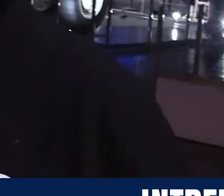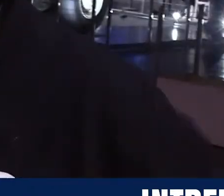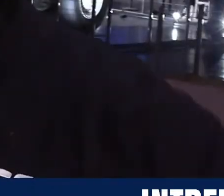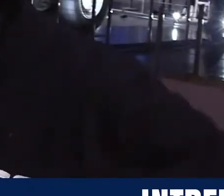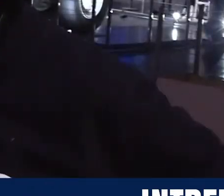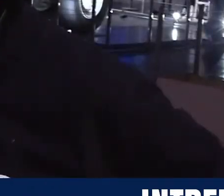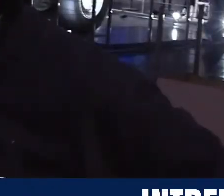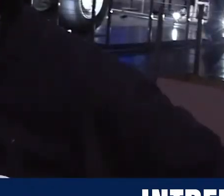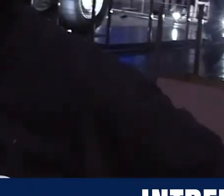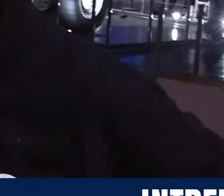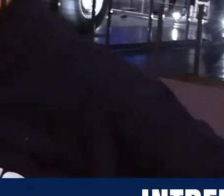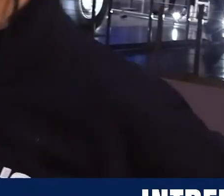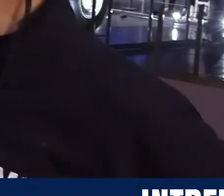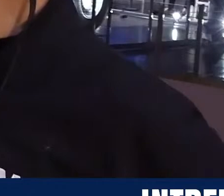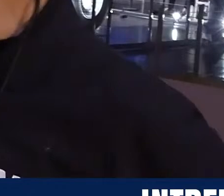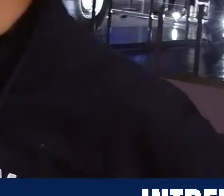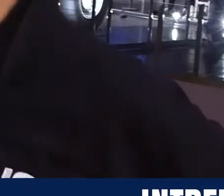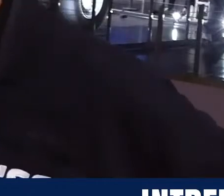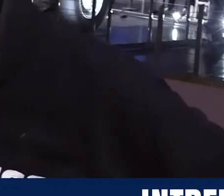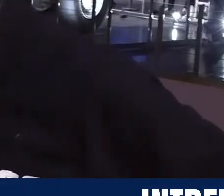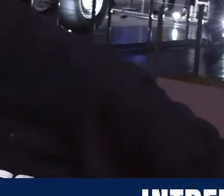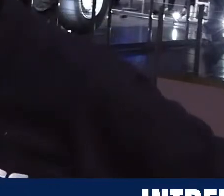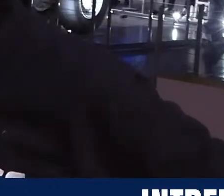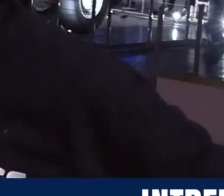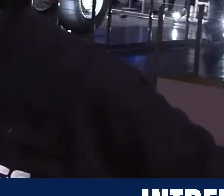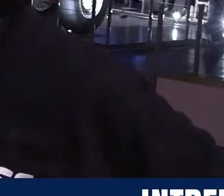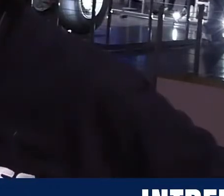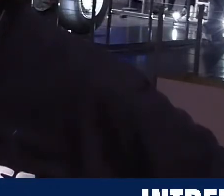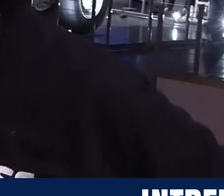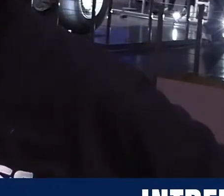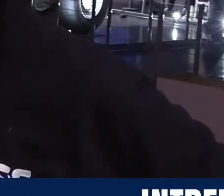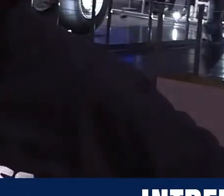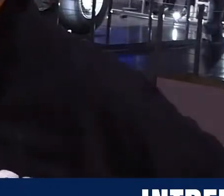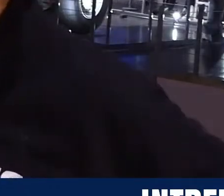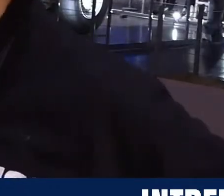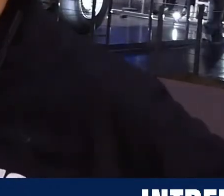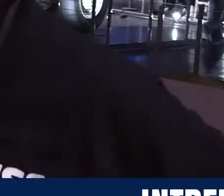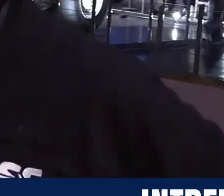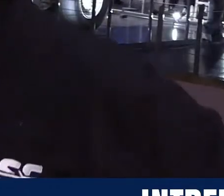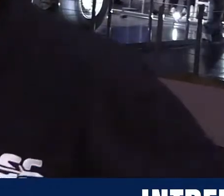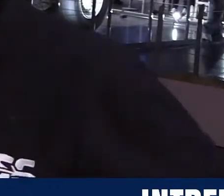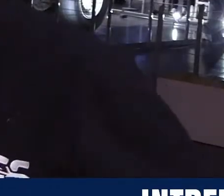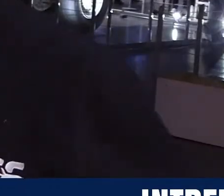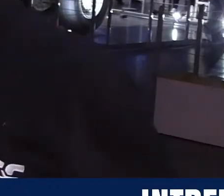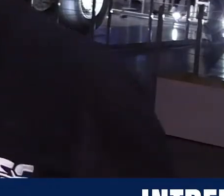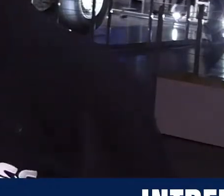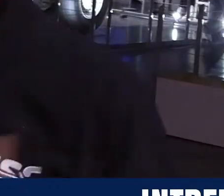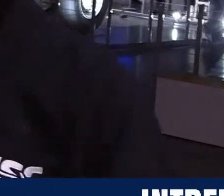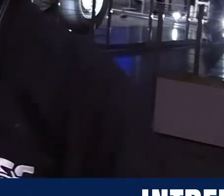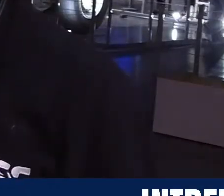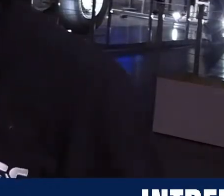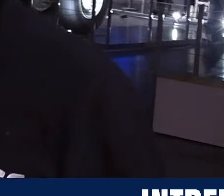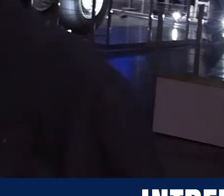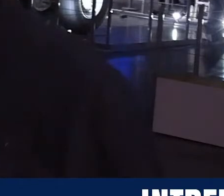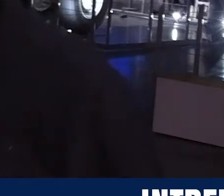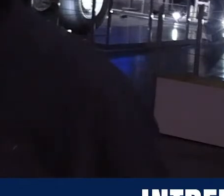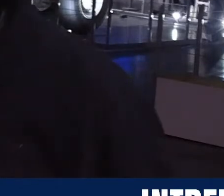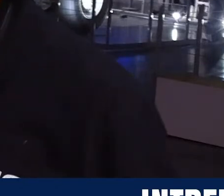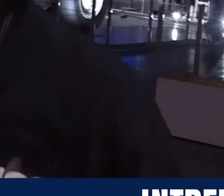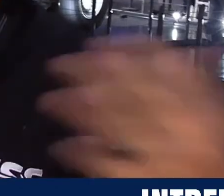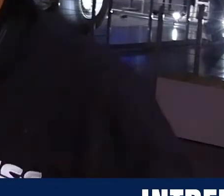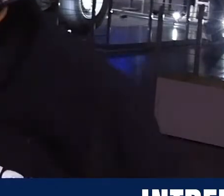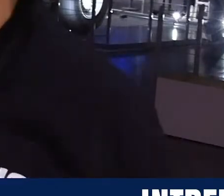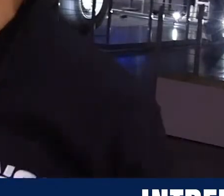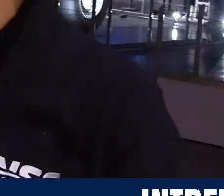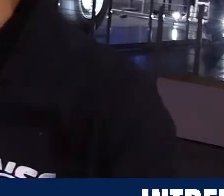Astronomy Night things that are going on. And of course, Astro Live every Astro month, Live, which you yes. all already know about. That's a thing. It's sort of this month's Astro Live is astronomy. That's where it came from originally, right?